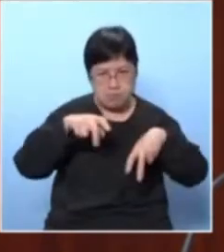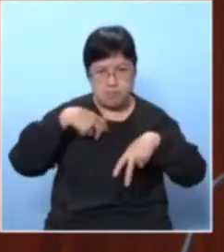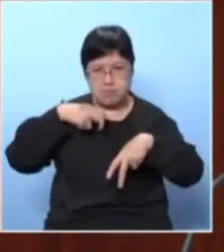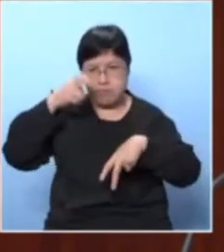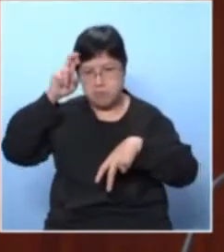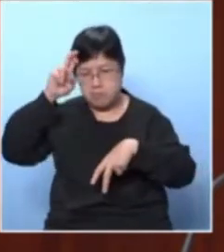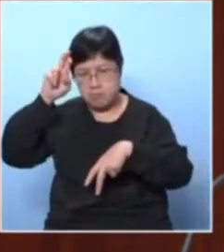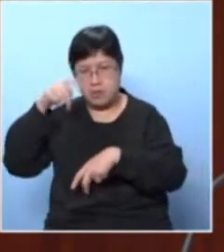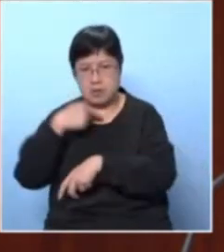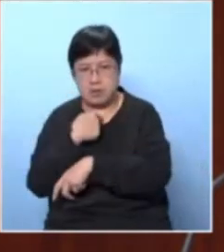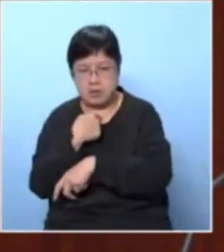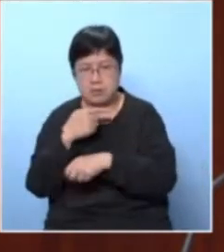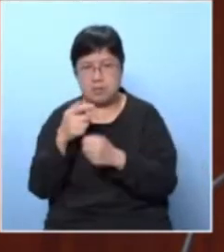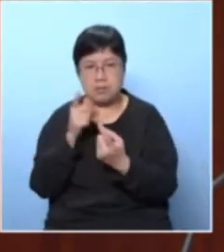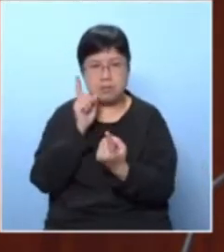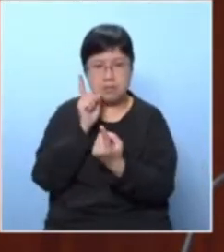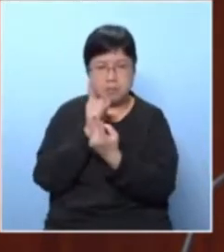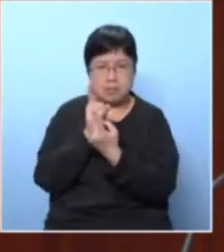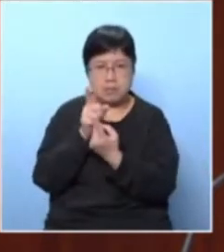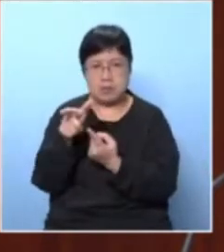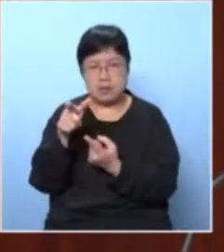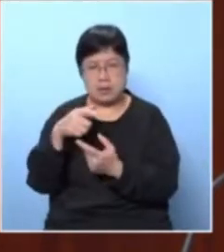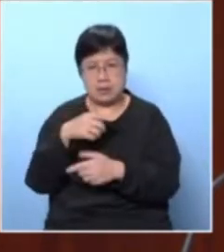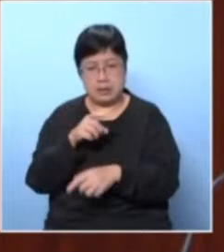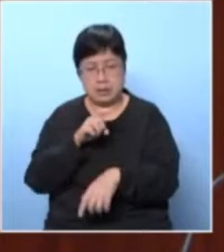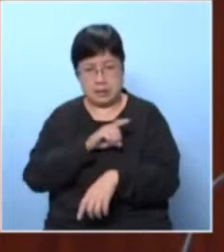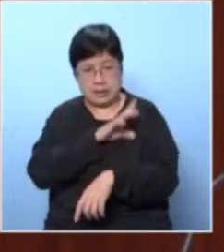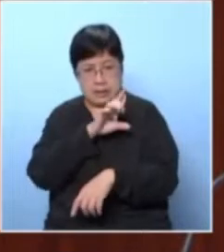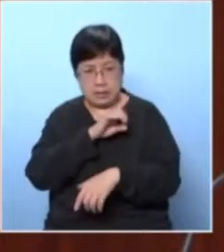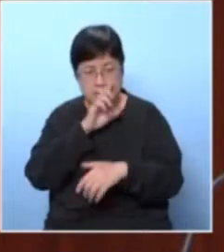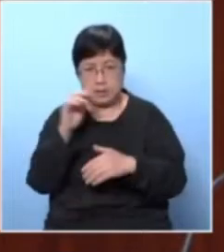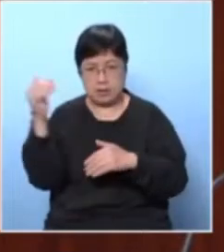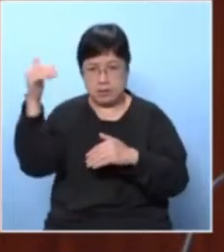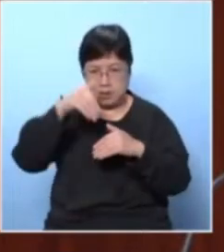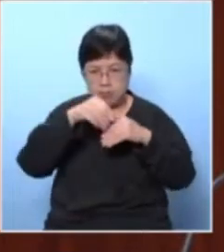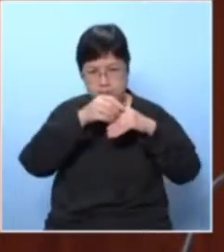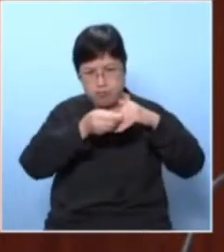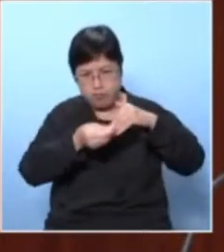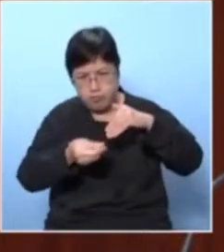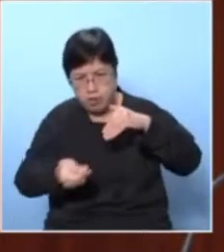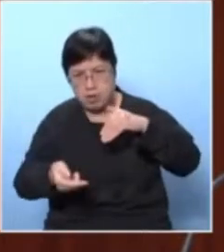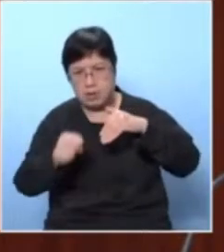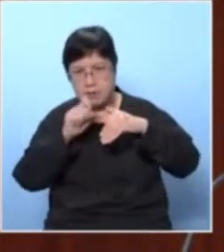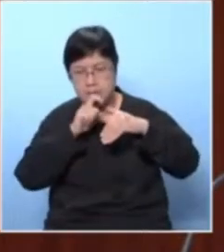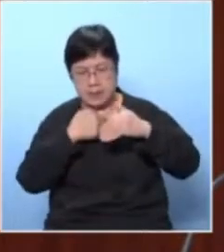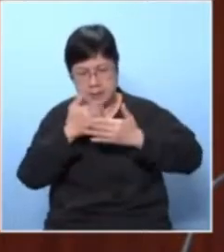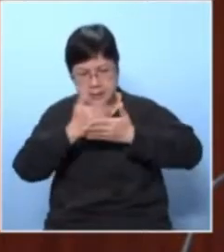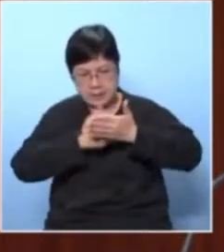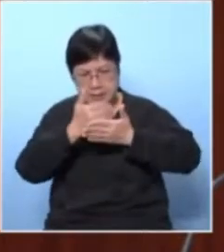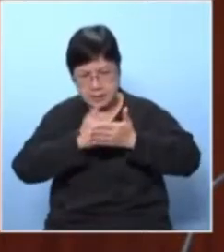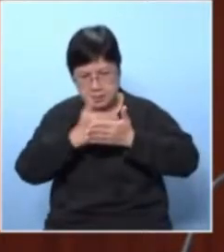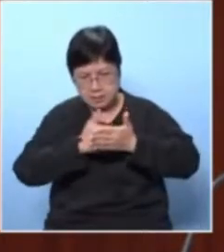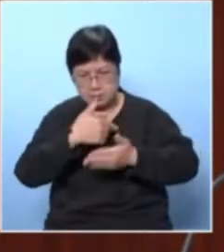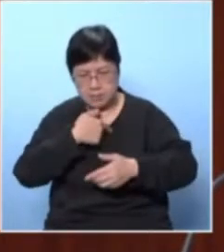rainstorms and devising focused measures of landslide mitigation for more natural slopes.